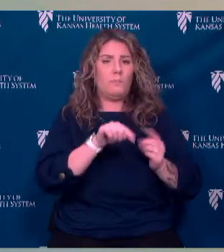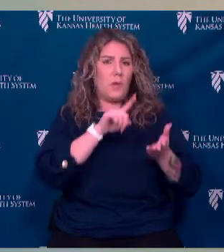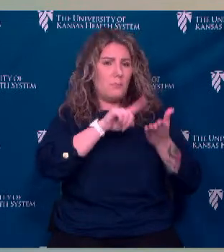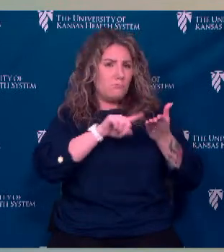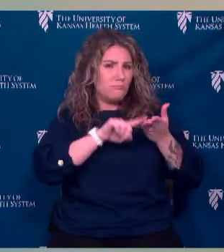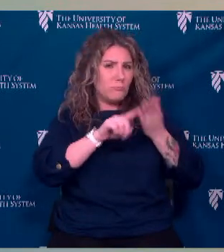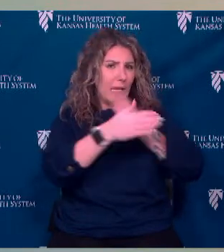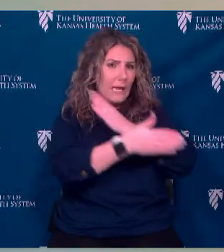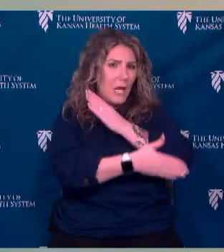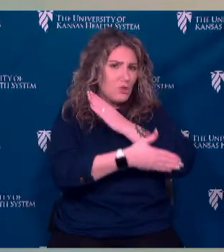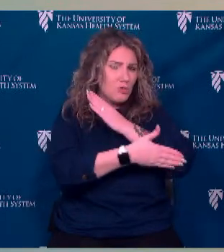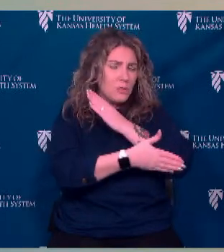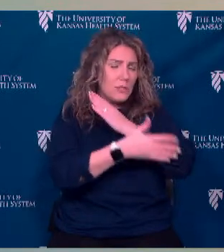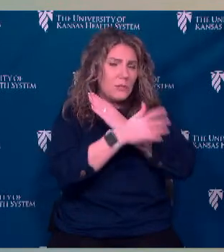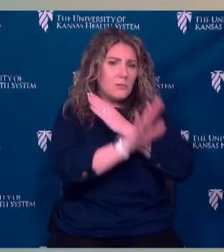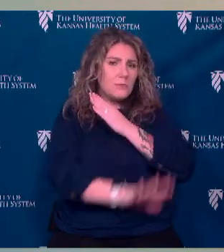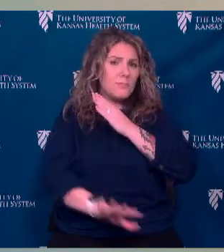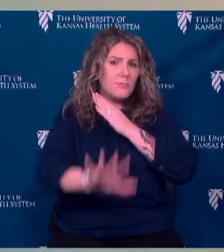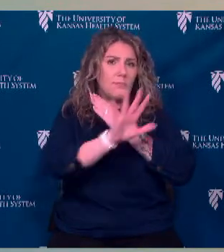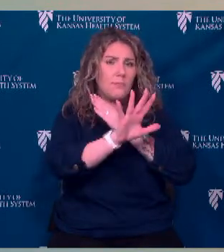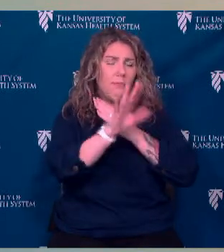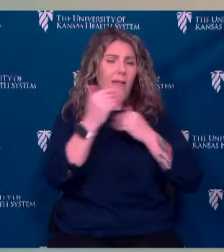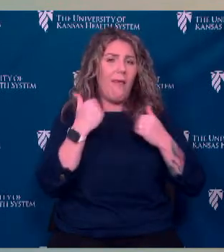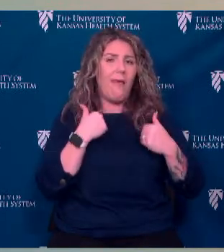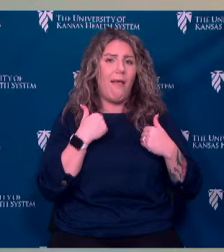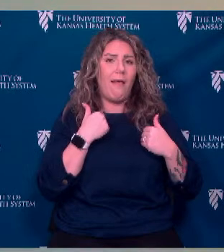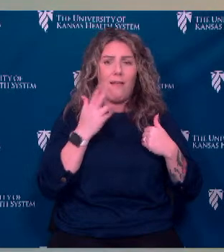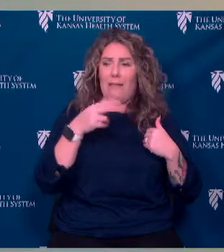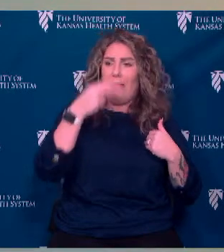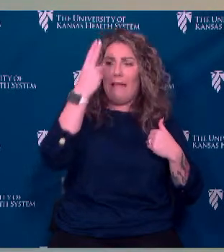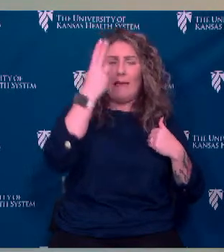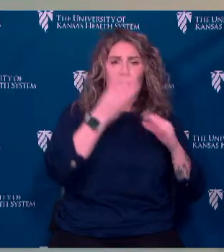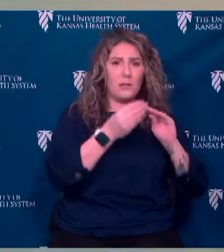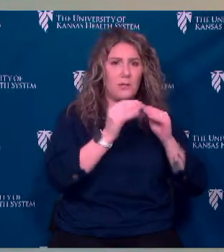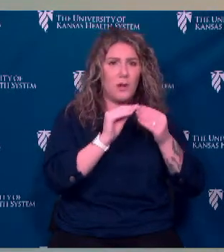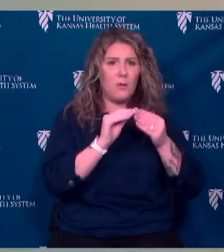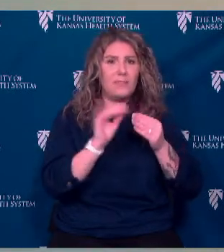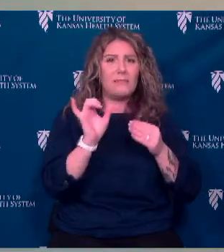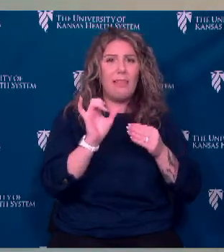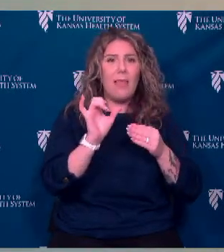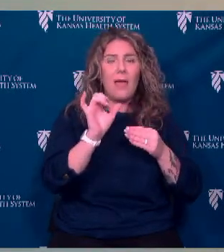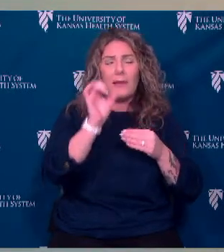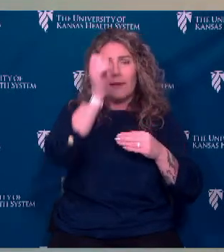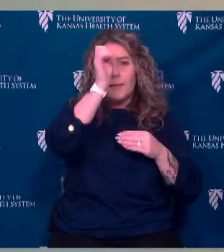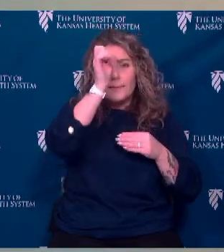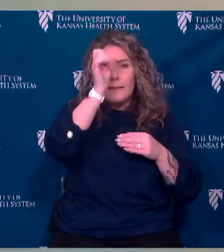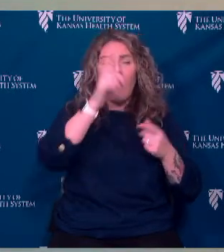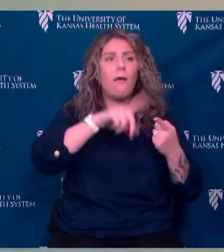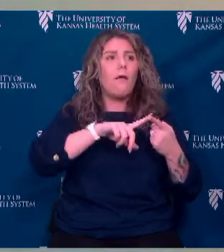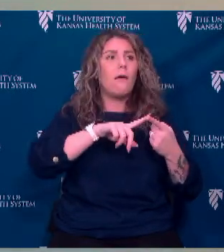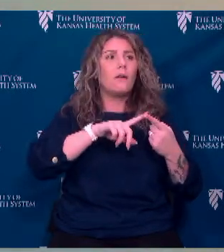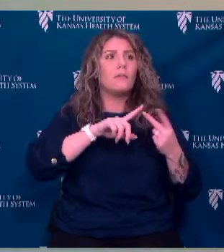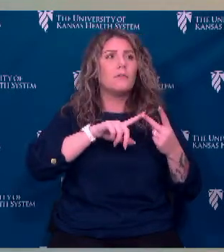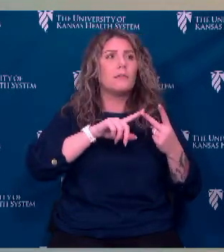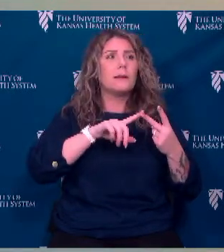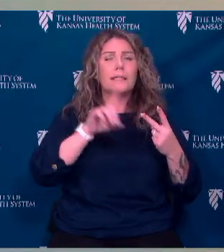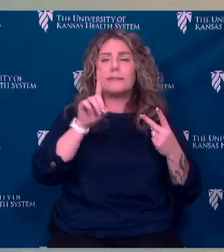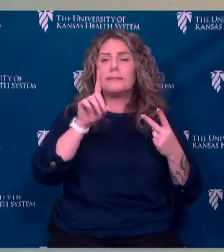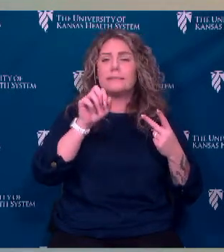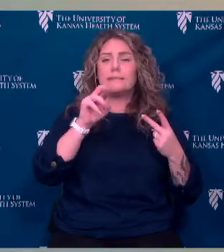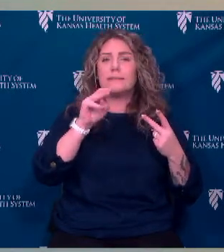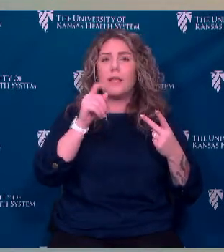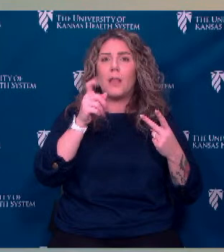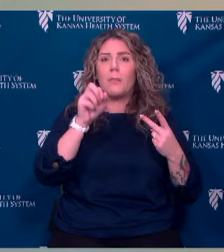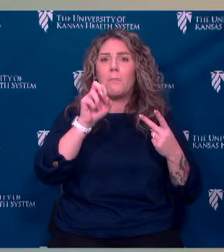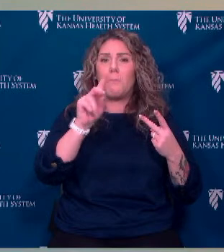countries that had higher numbers, like India, and I think it was Denmark.